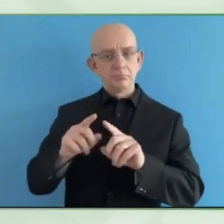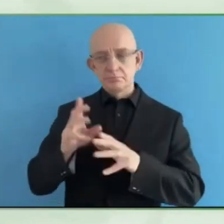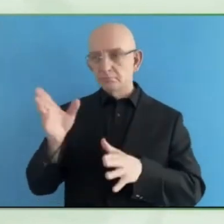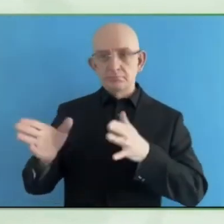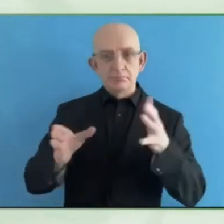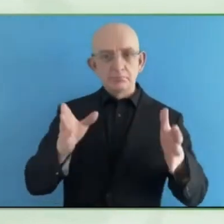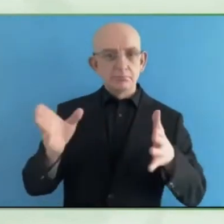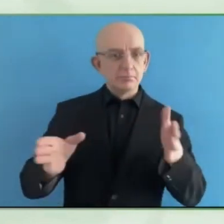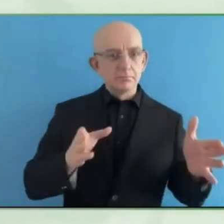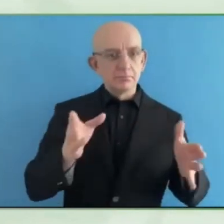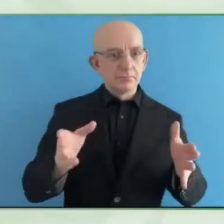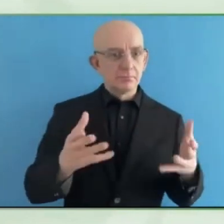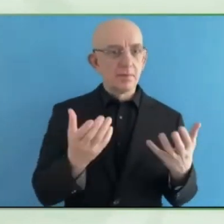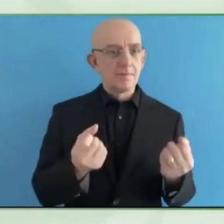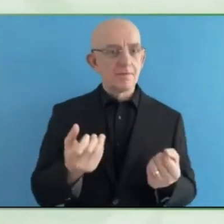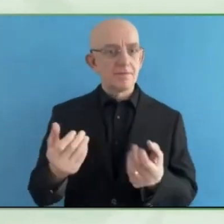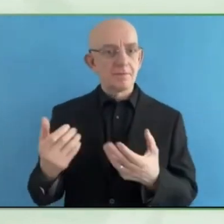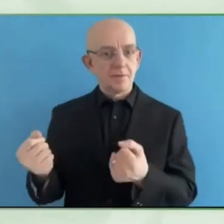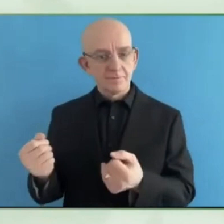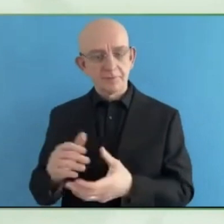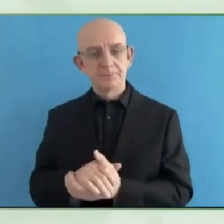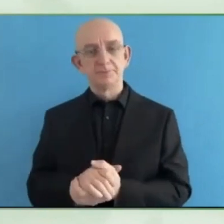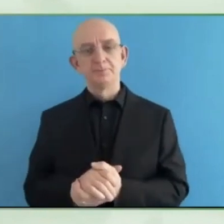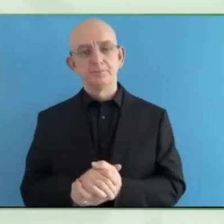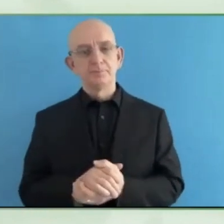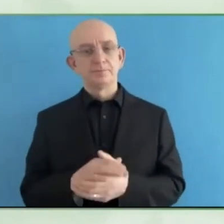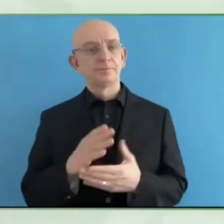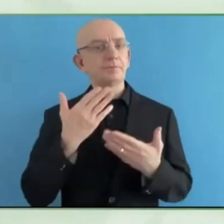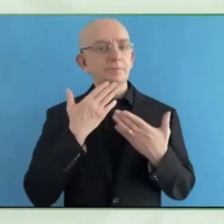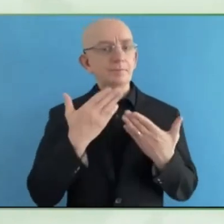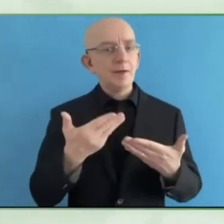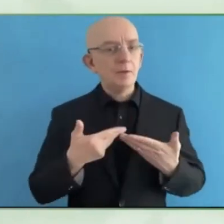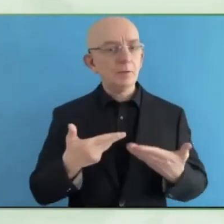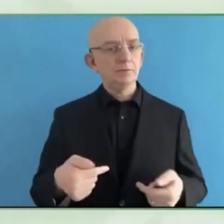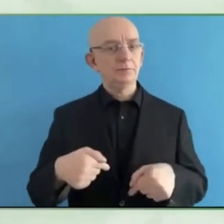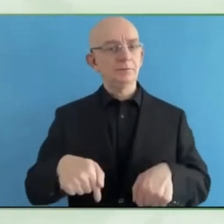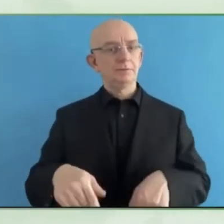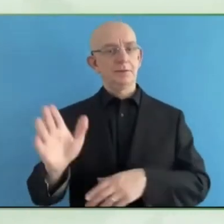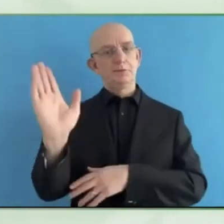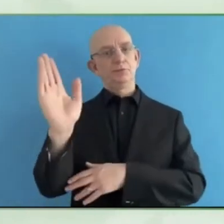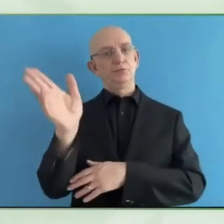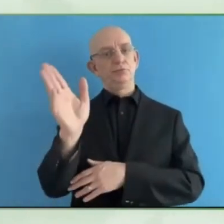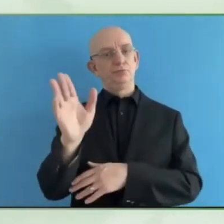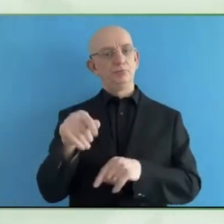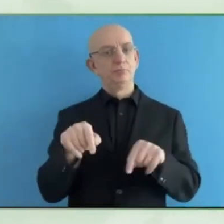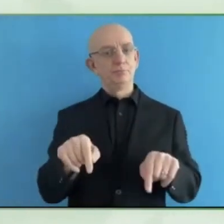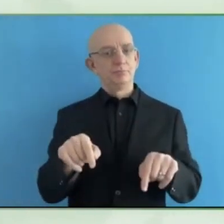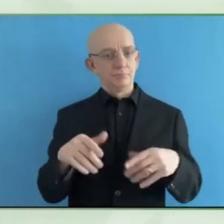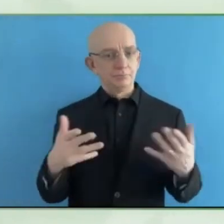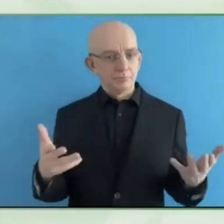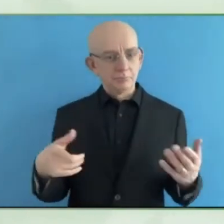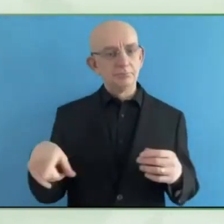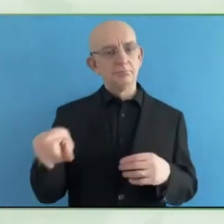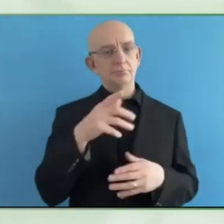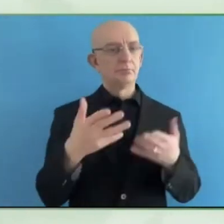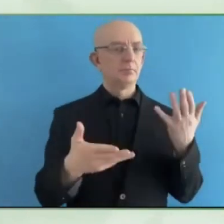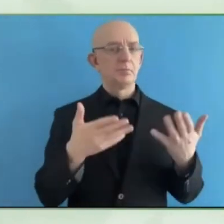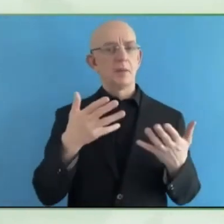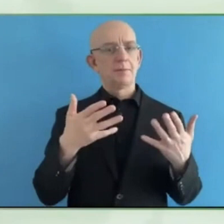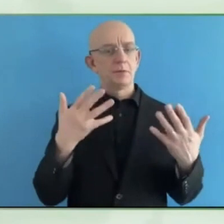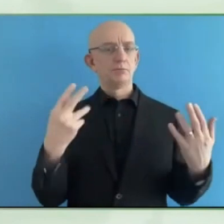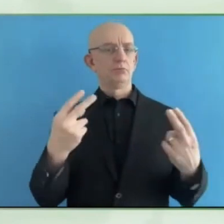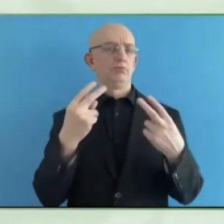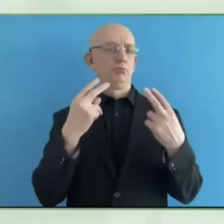are coming as a couple. And so maybe you think we are not capable, but in